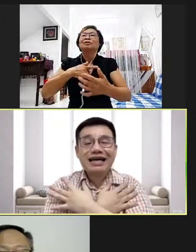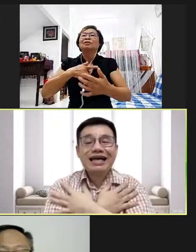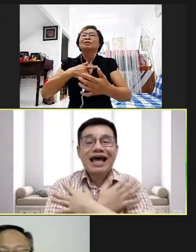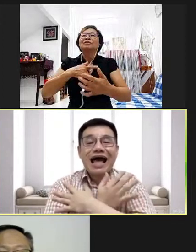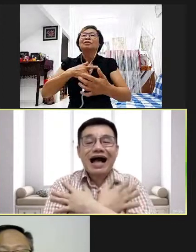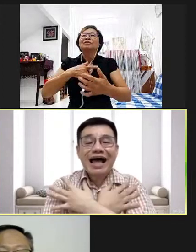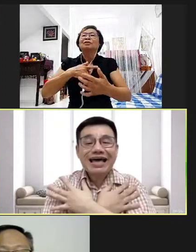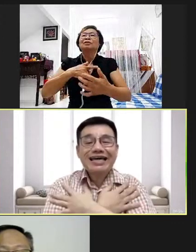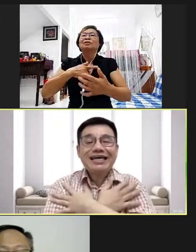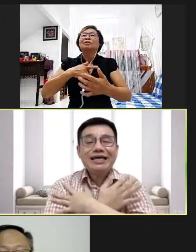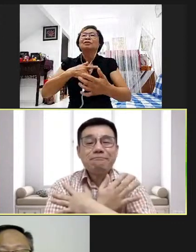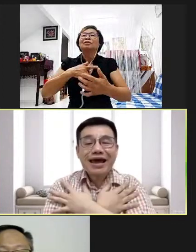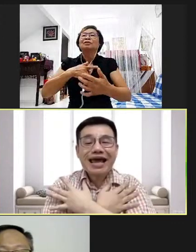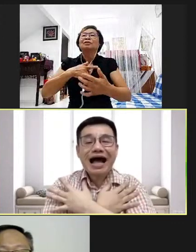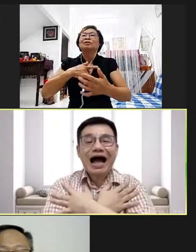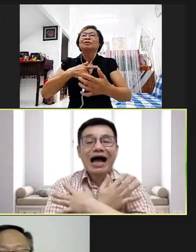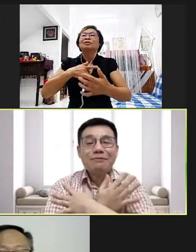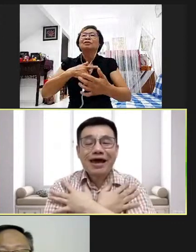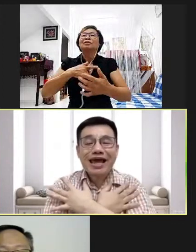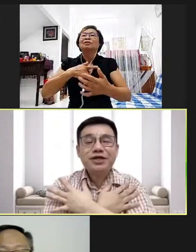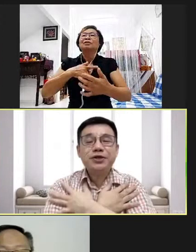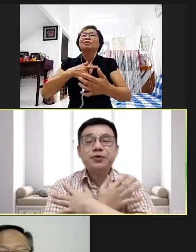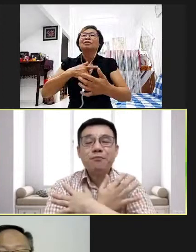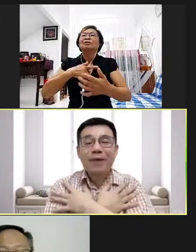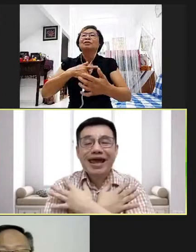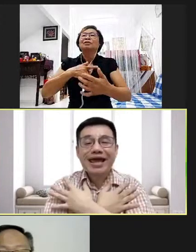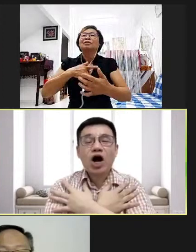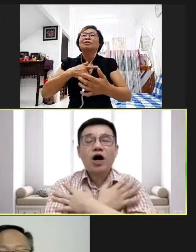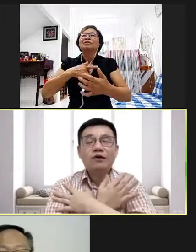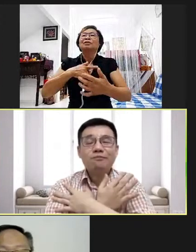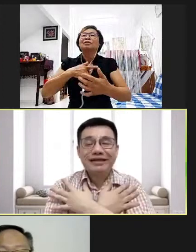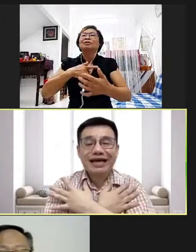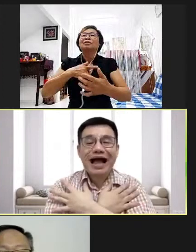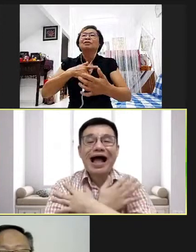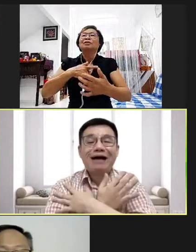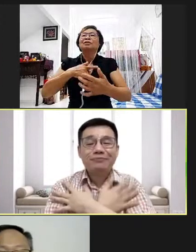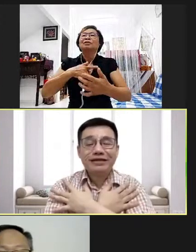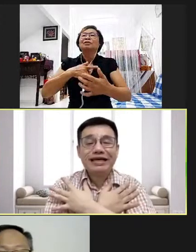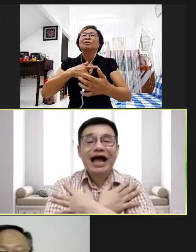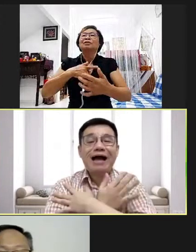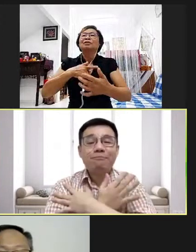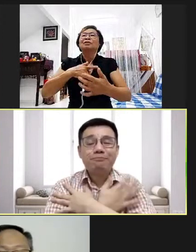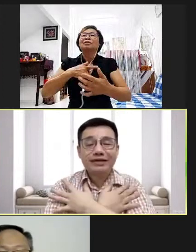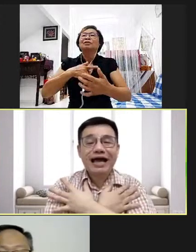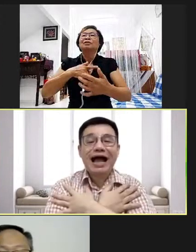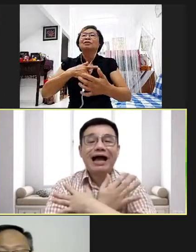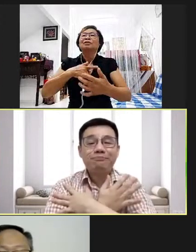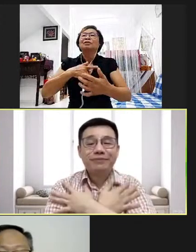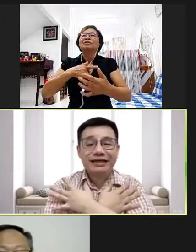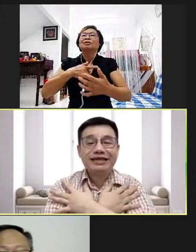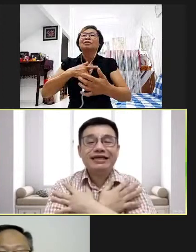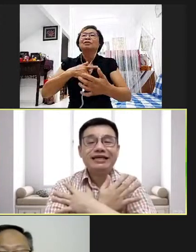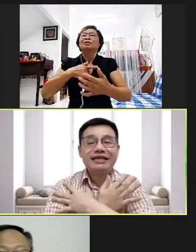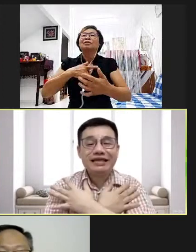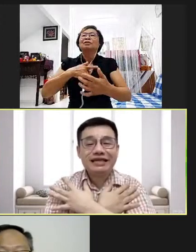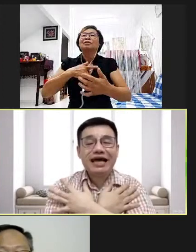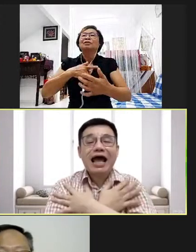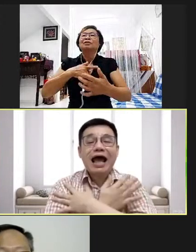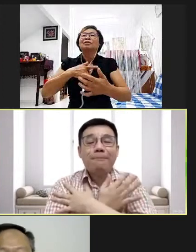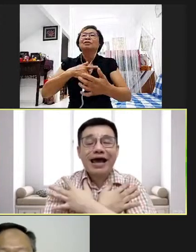sayang hey, hey may I, may you, may all be happy, happy,